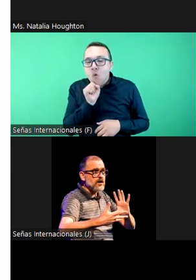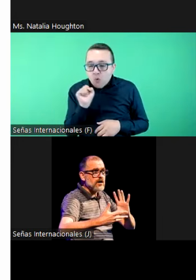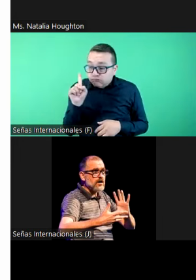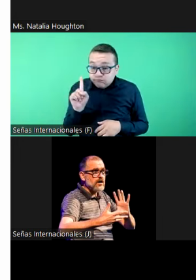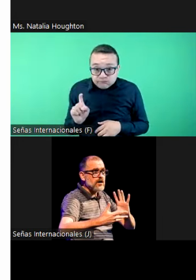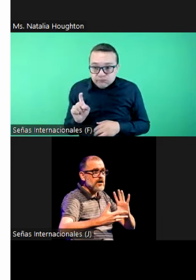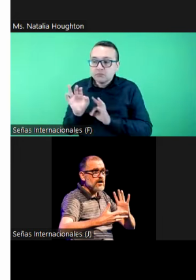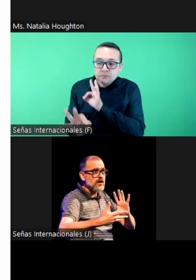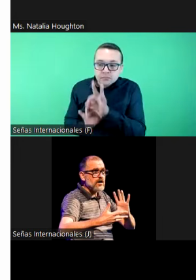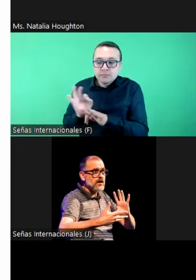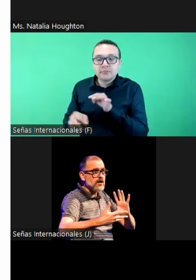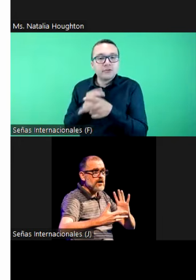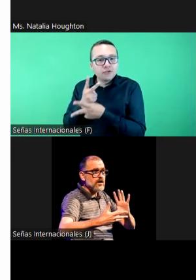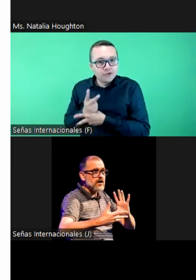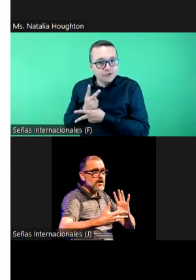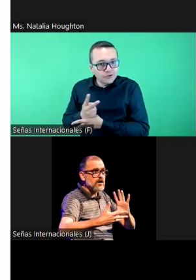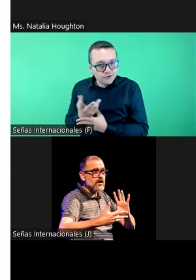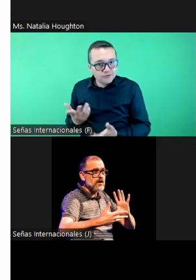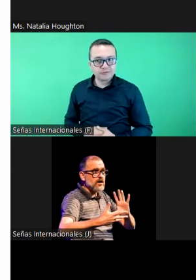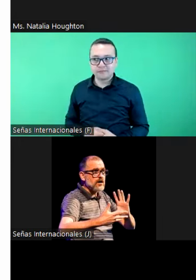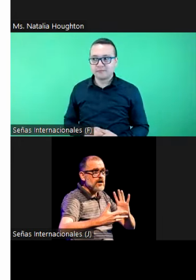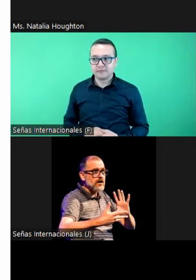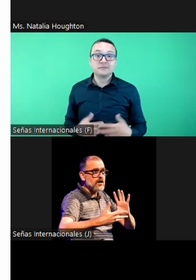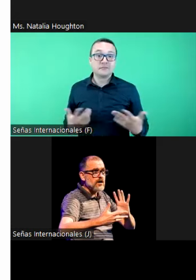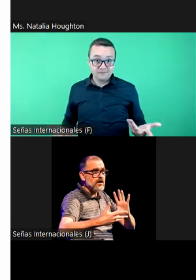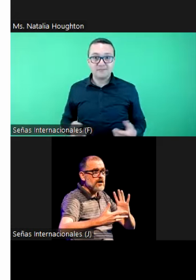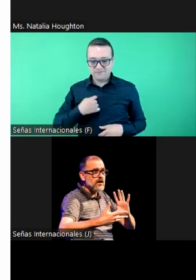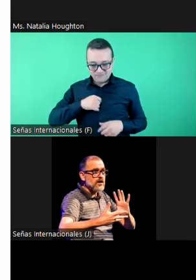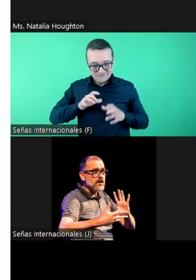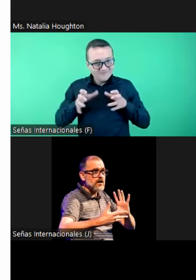issues such as care of the elderly,